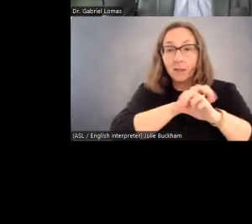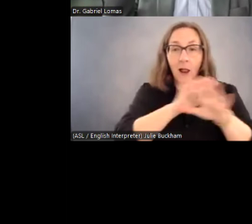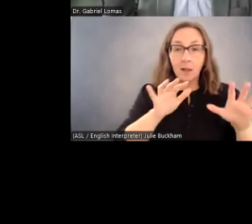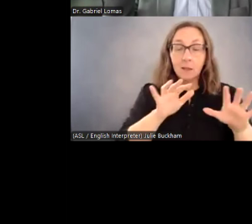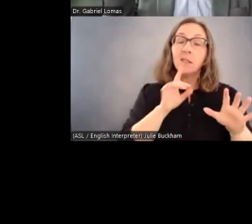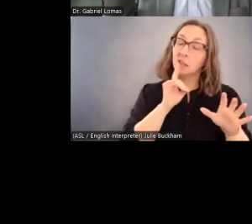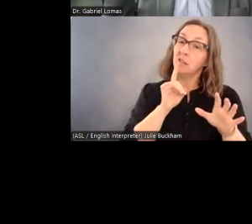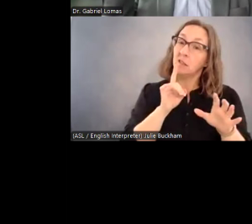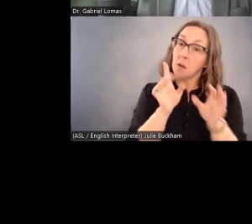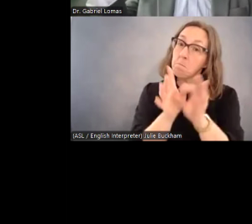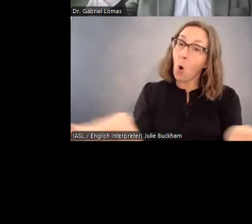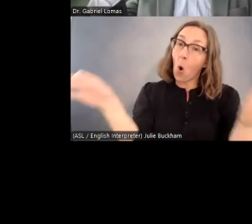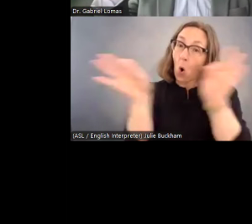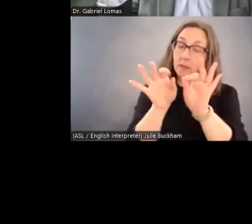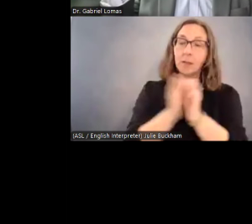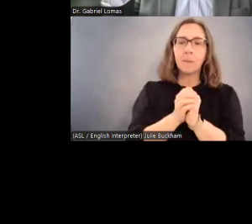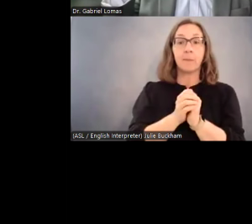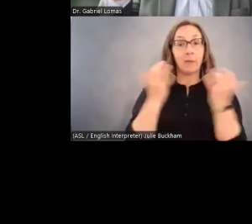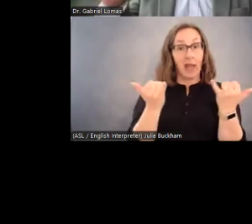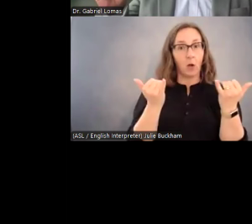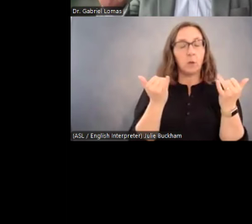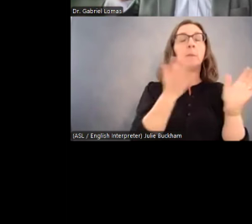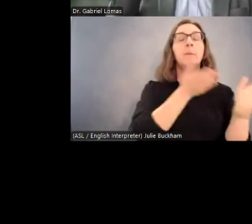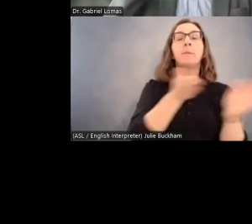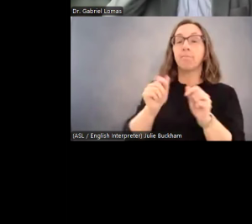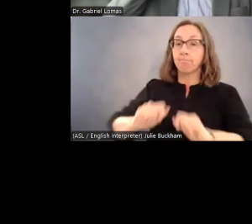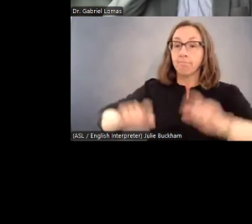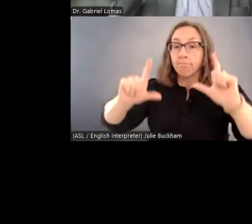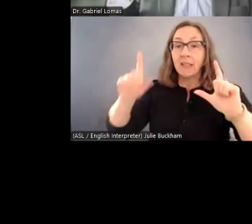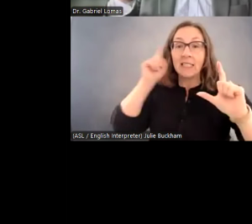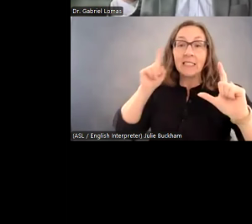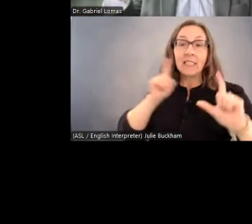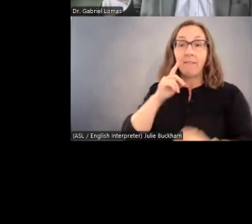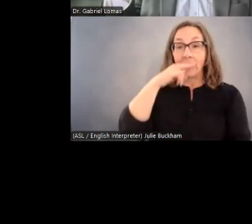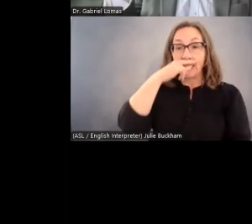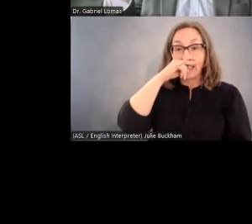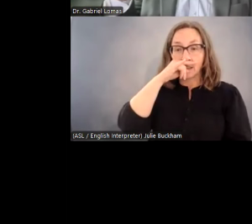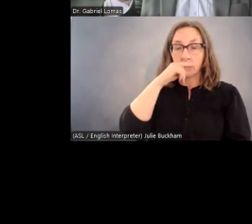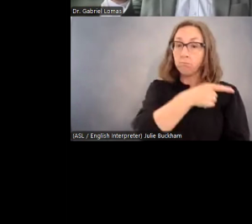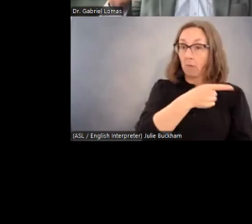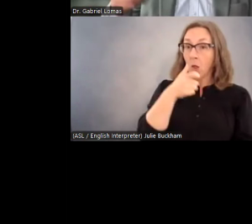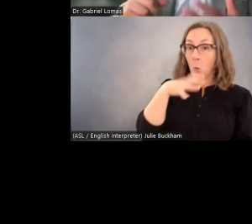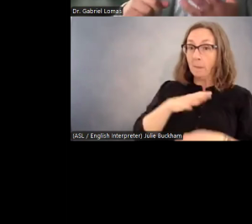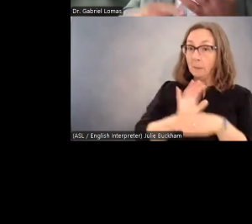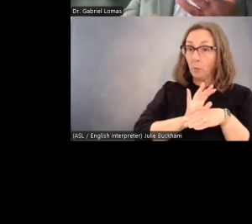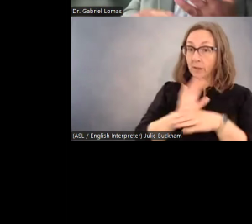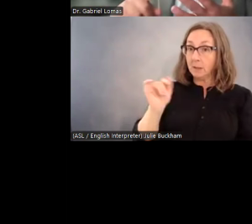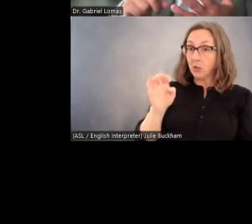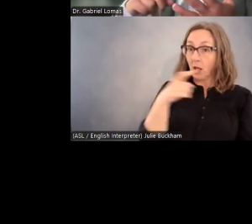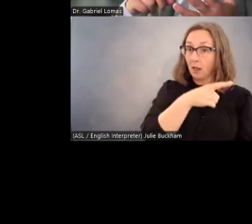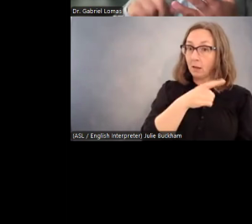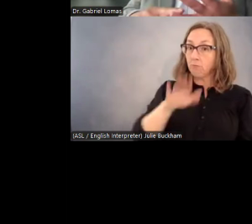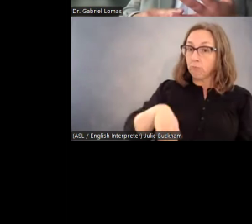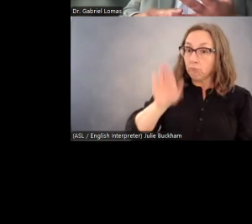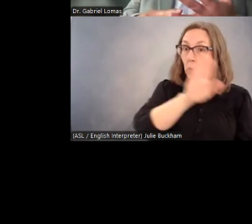And I think we think about deaf kids, like when they're raised in homes like this, like Michelle was raised in a home like this where there was drug use